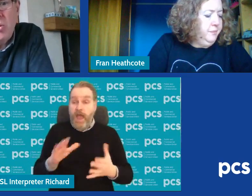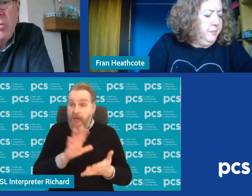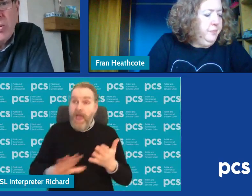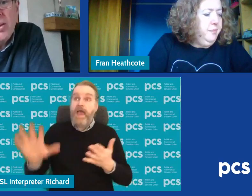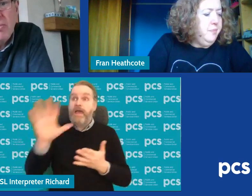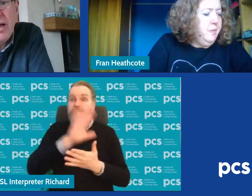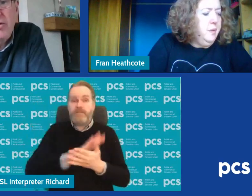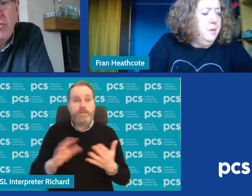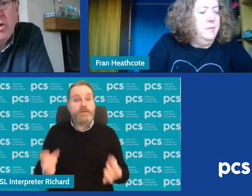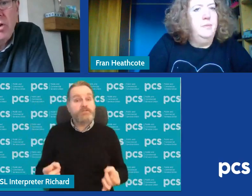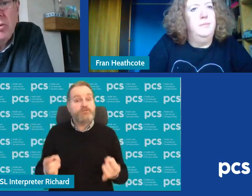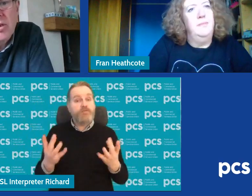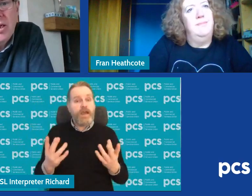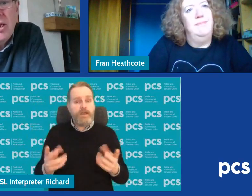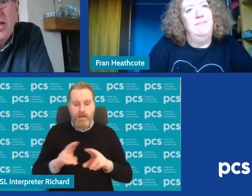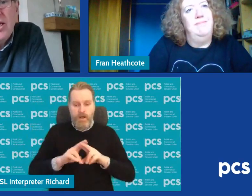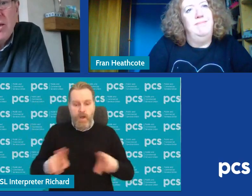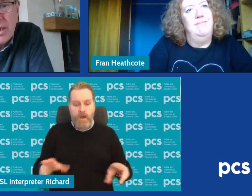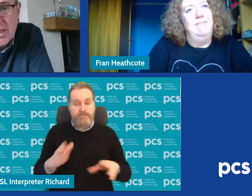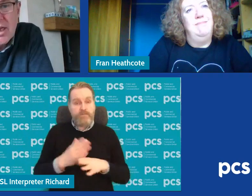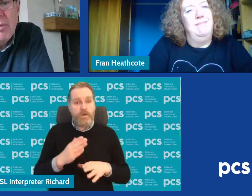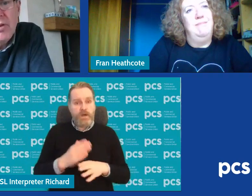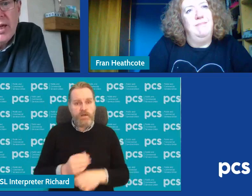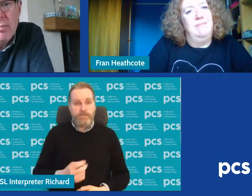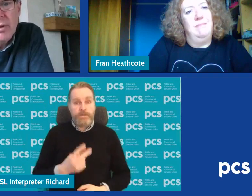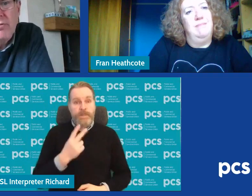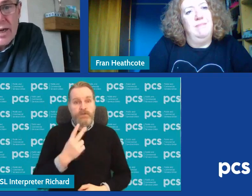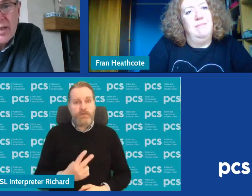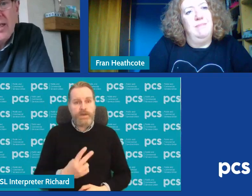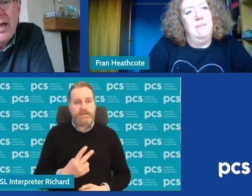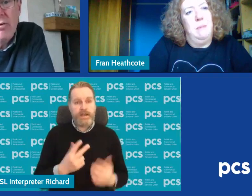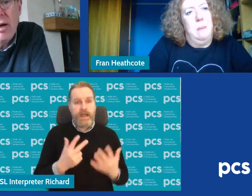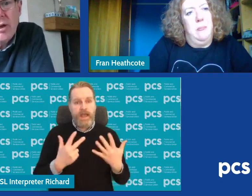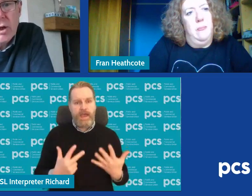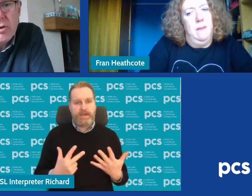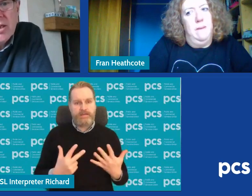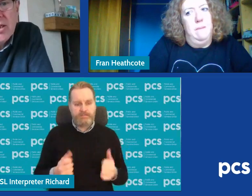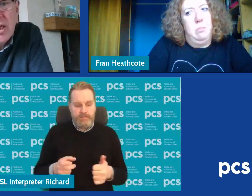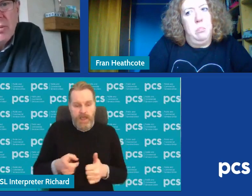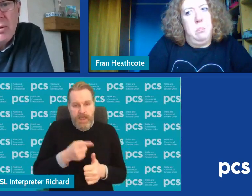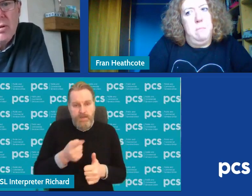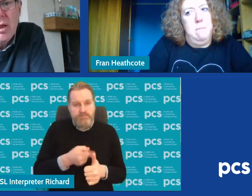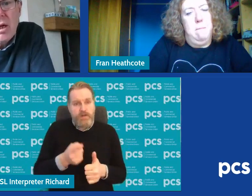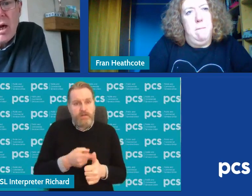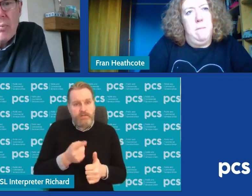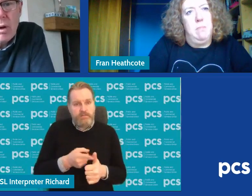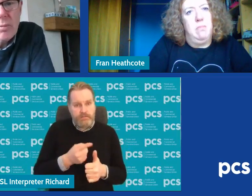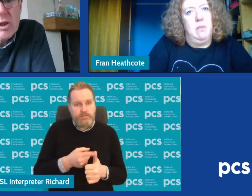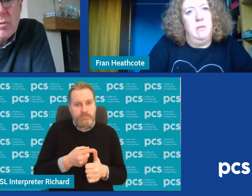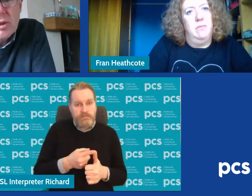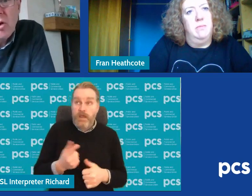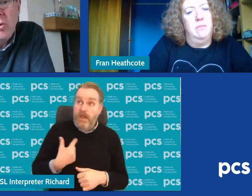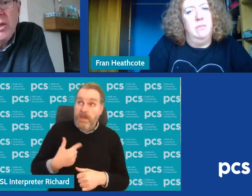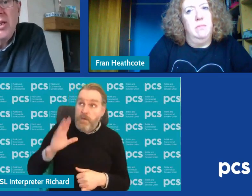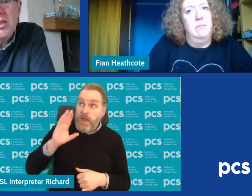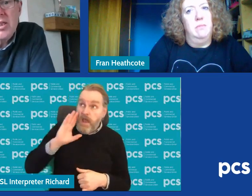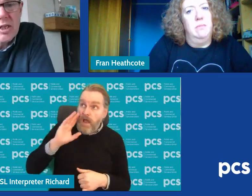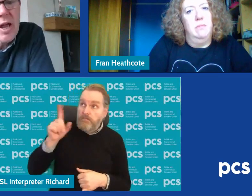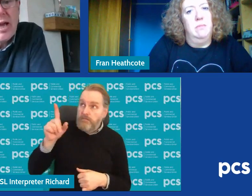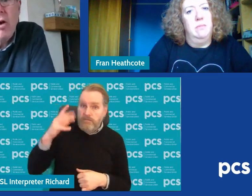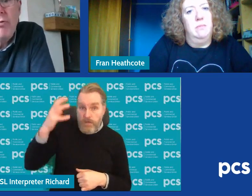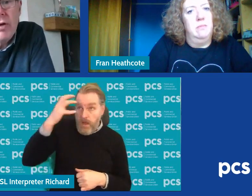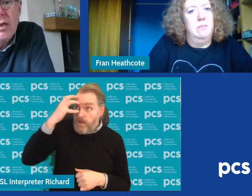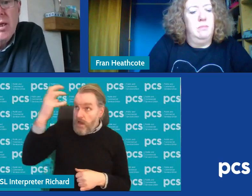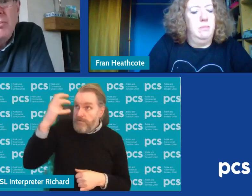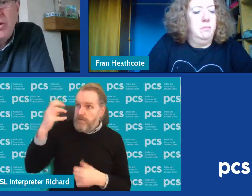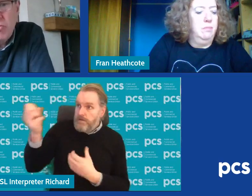make sure we win the ballot thresholds. In the meantime, if the government finally get around the negotiating table, our promise to you is not only to consider